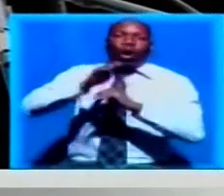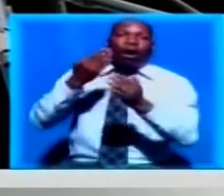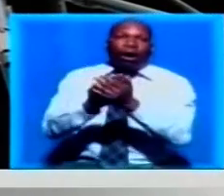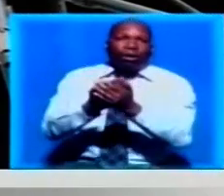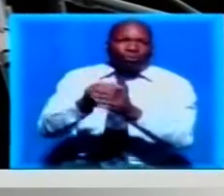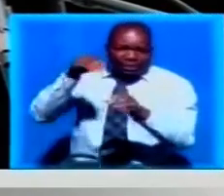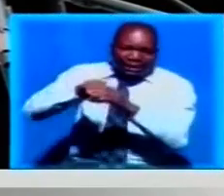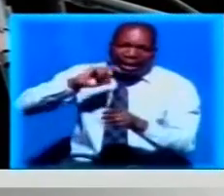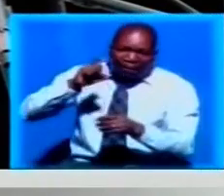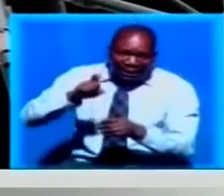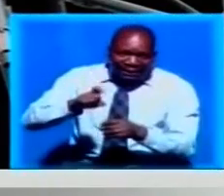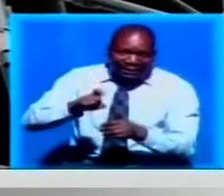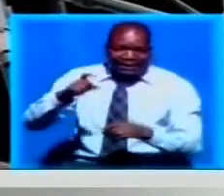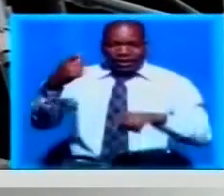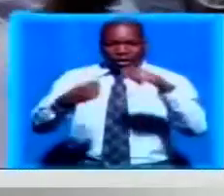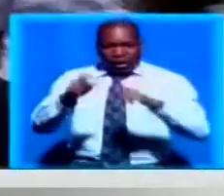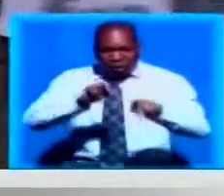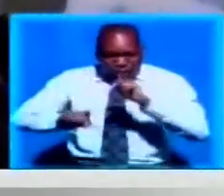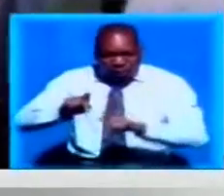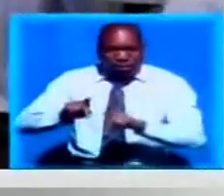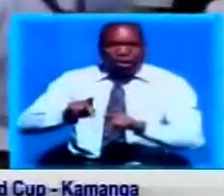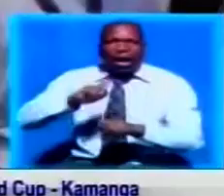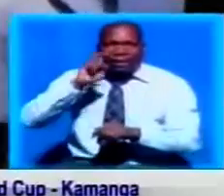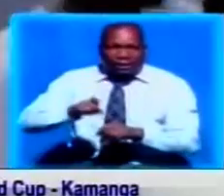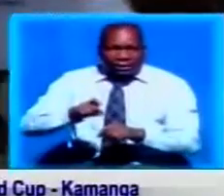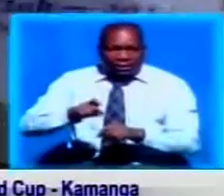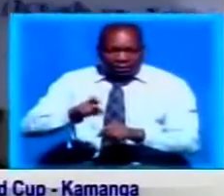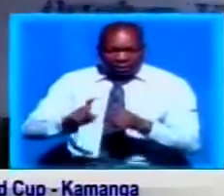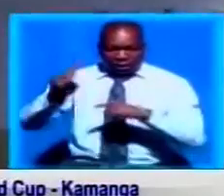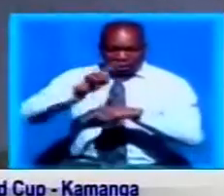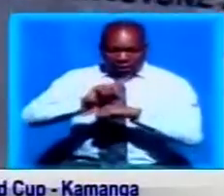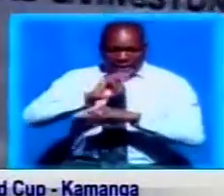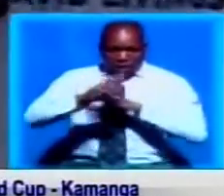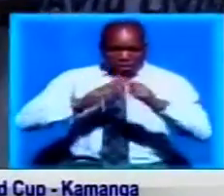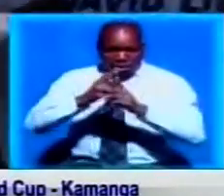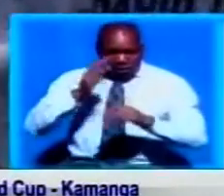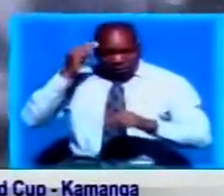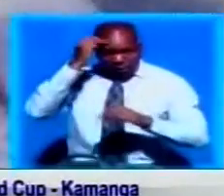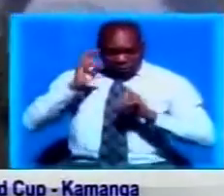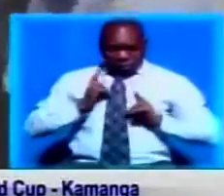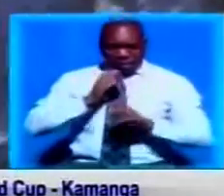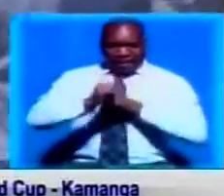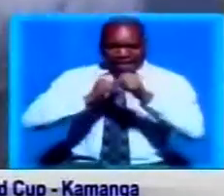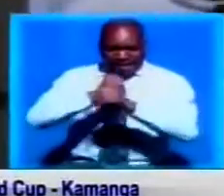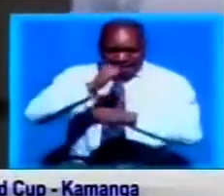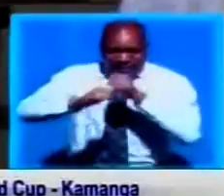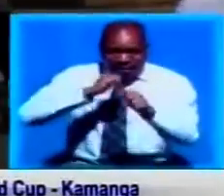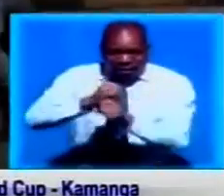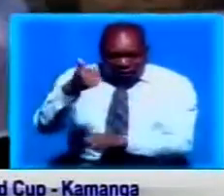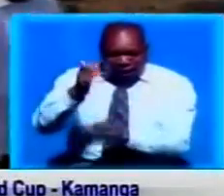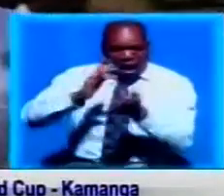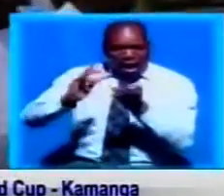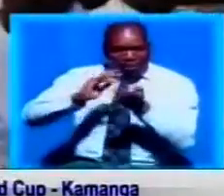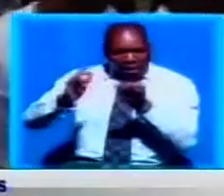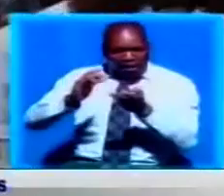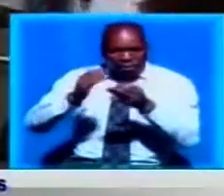including people with disabilities. World Mental Health Day is observed on October 10 every year to raise awareness on mental